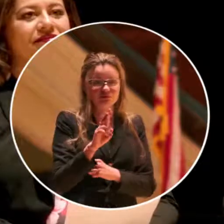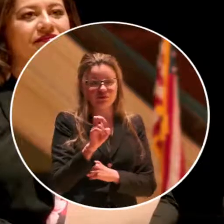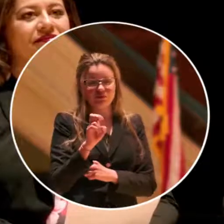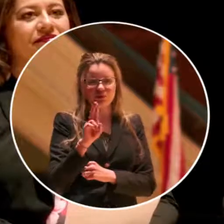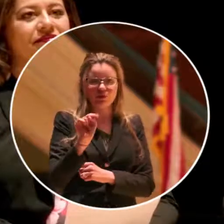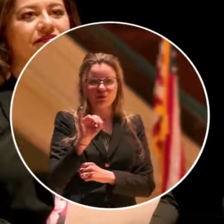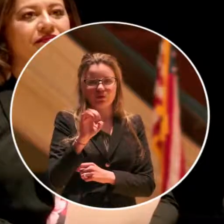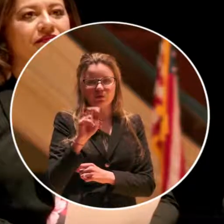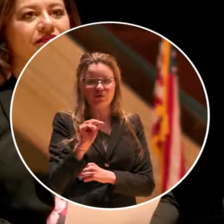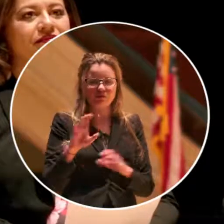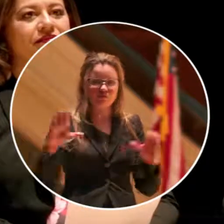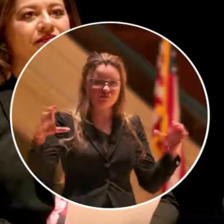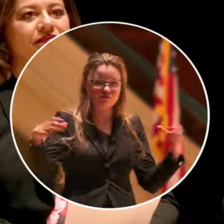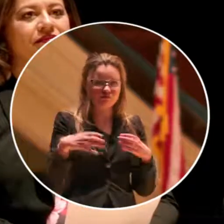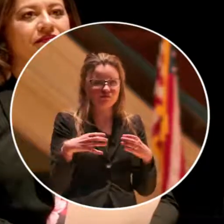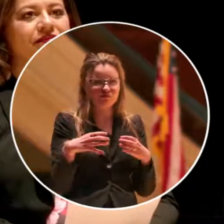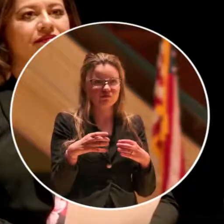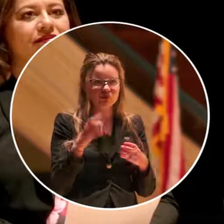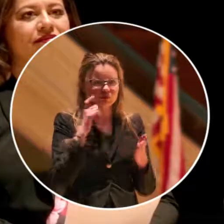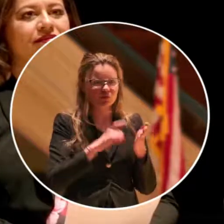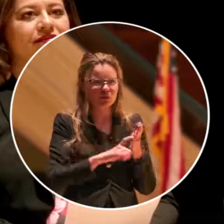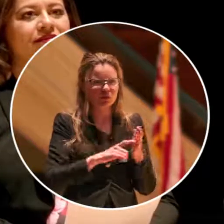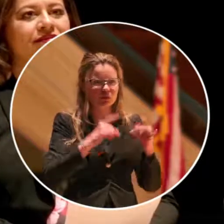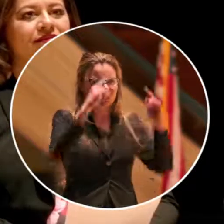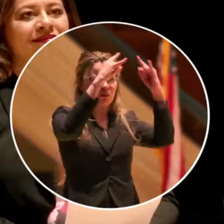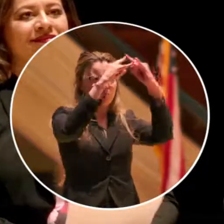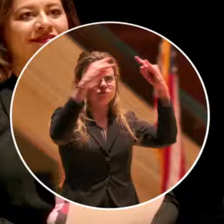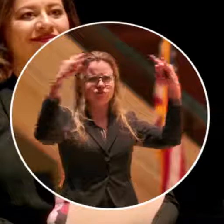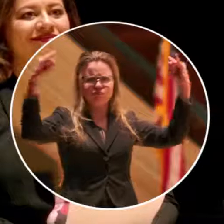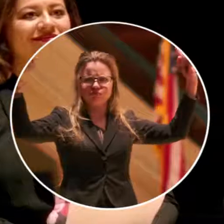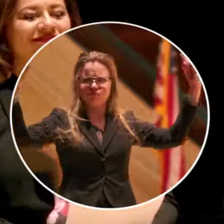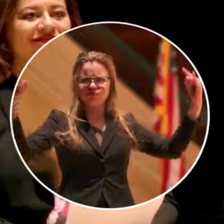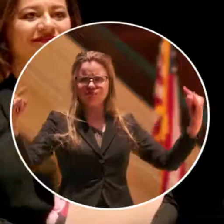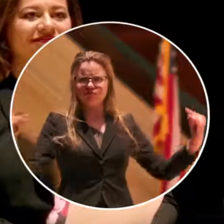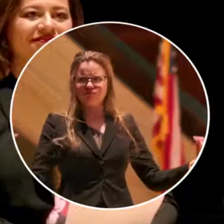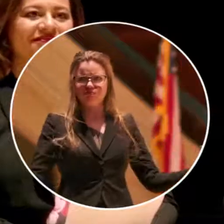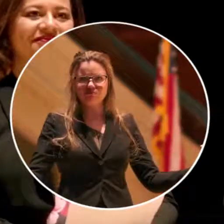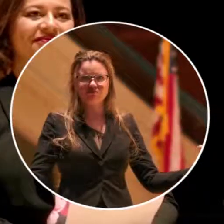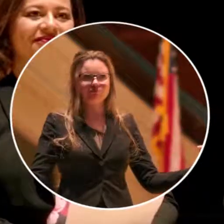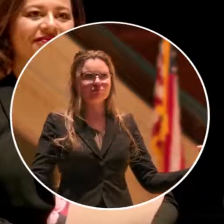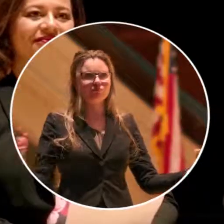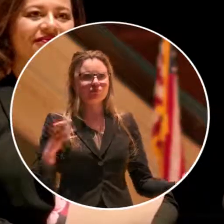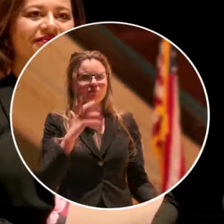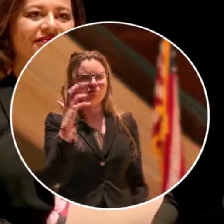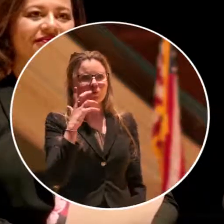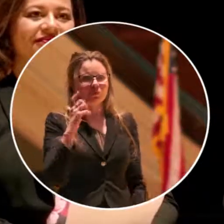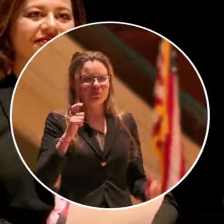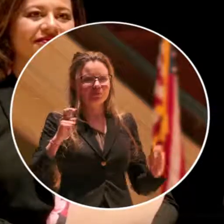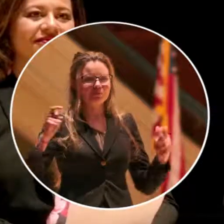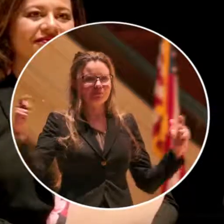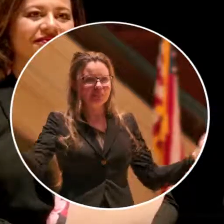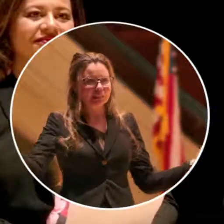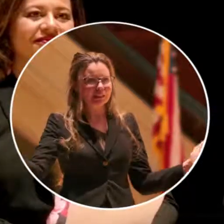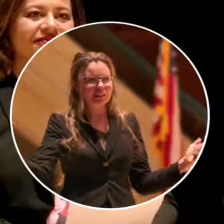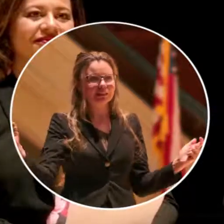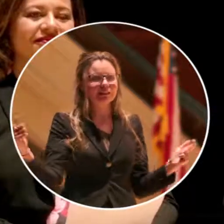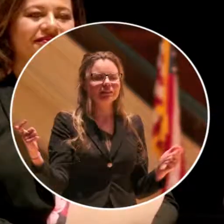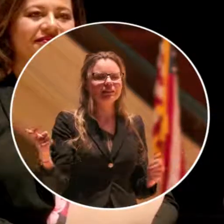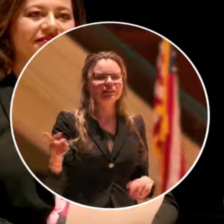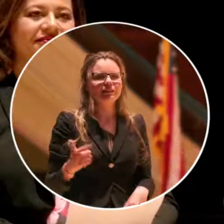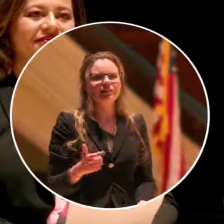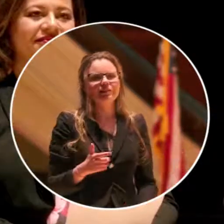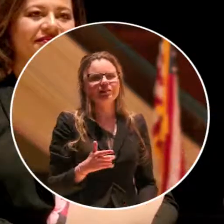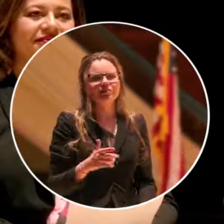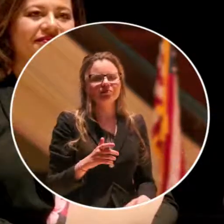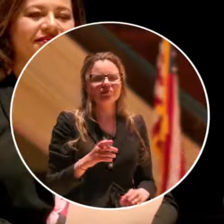reunions, the first thing you'd notice was the circus tent in the front yard under which tables were set and food was served. Around that